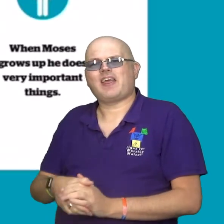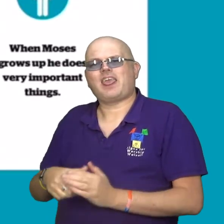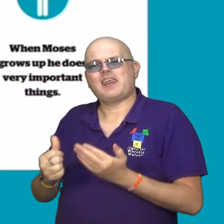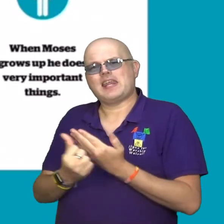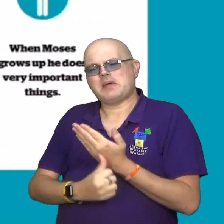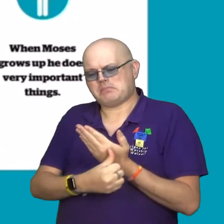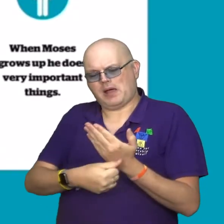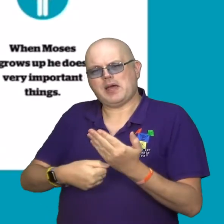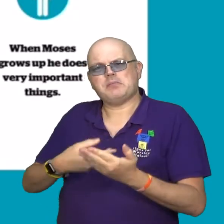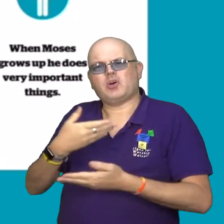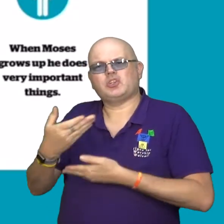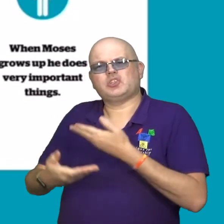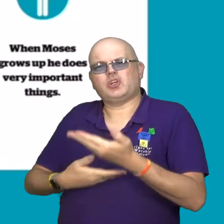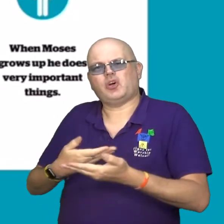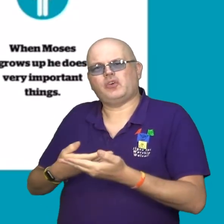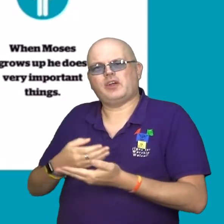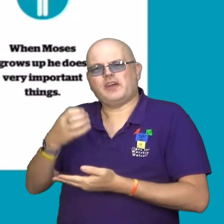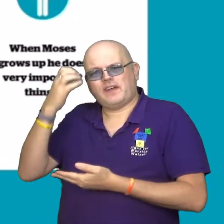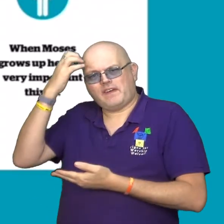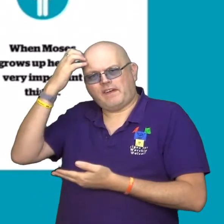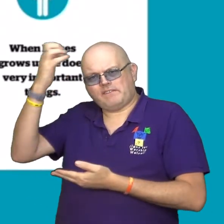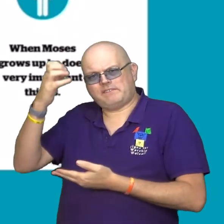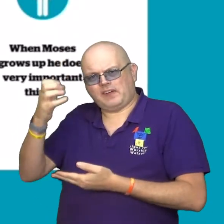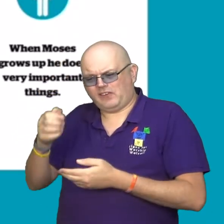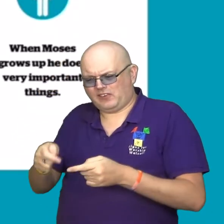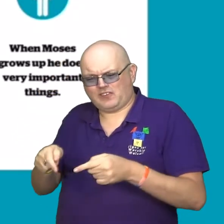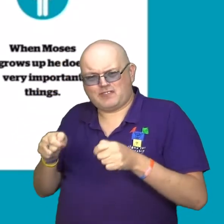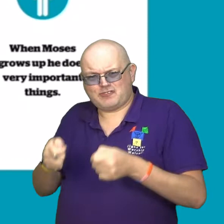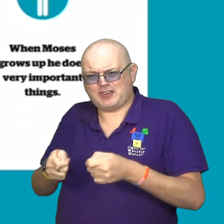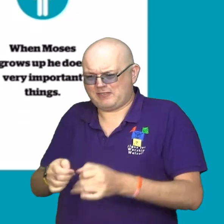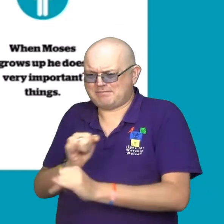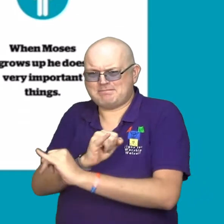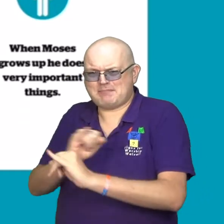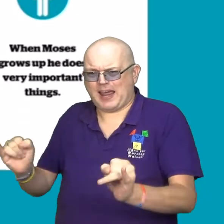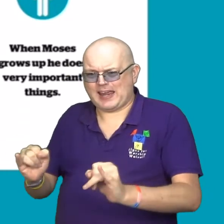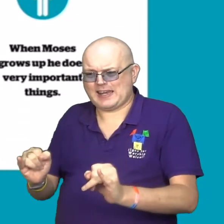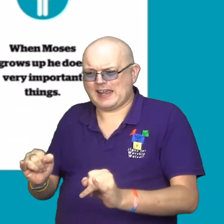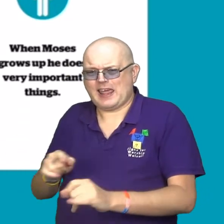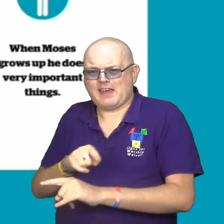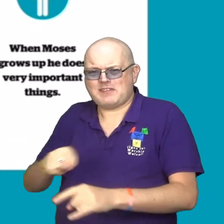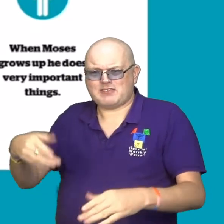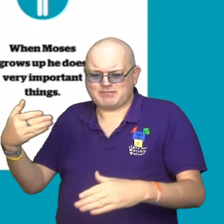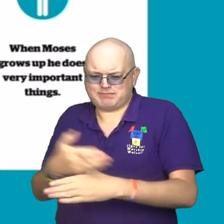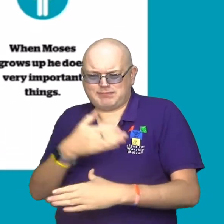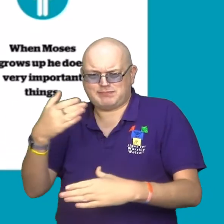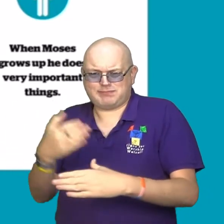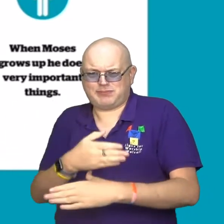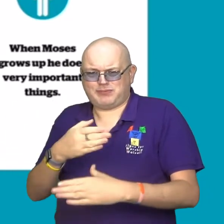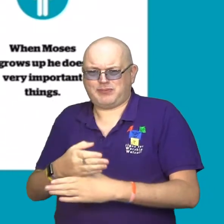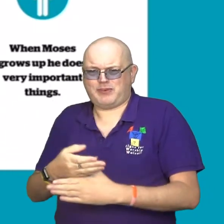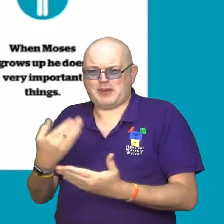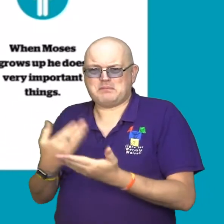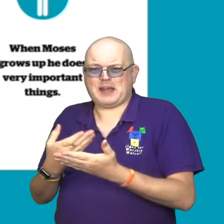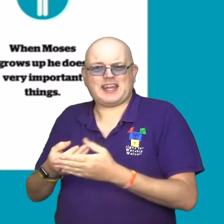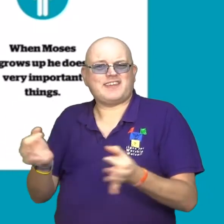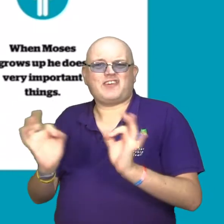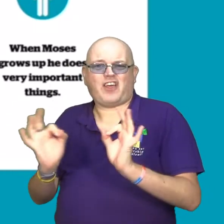In this Bible story, the Pharaoh treated people in a very unkind way, making them work hard for no